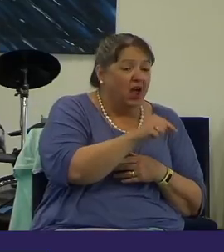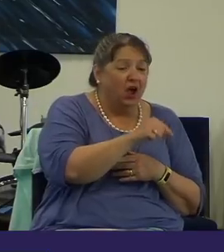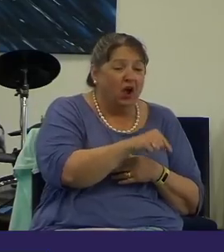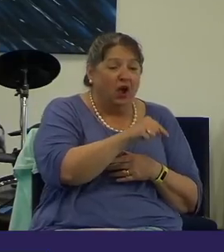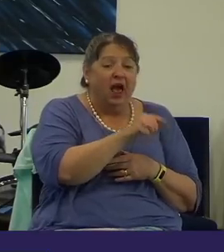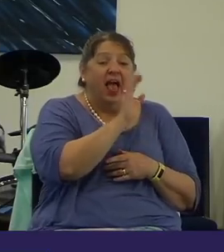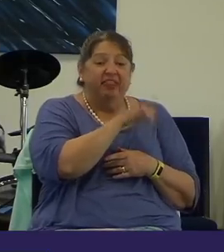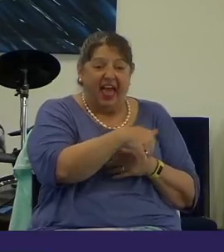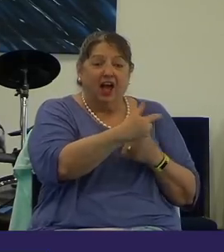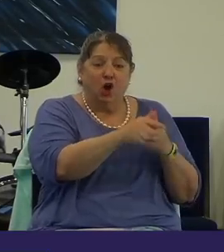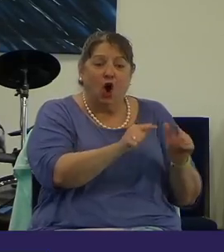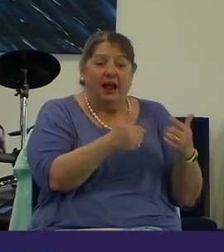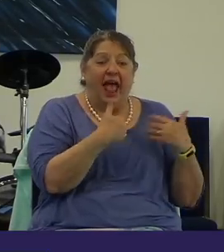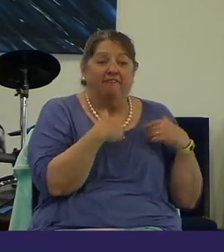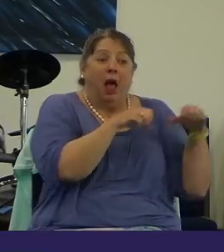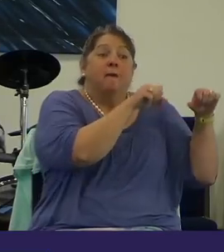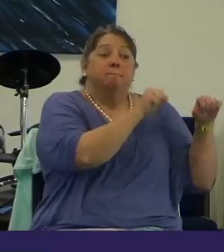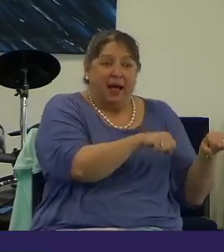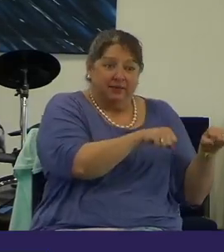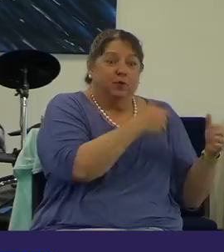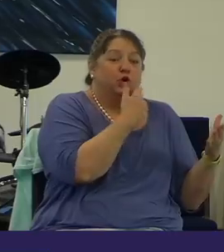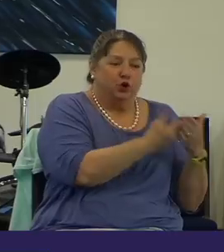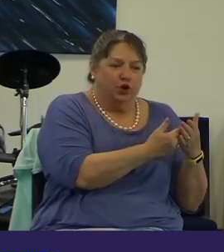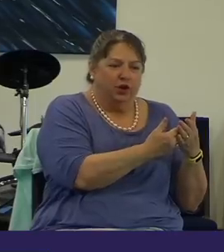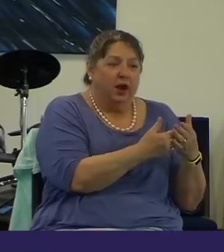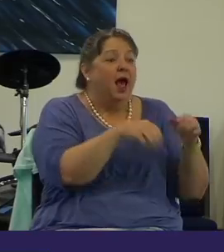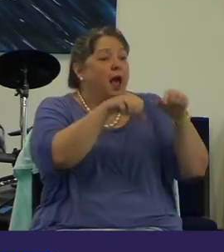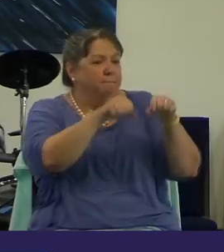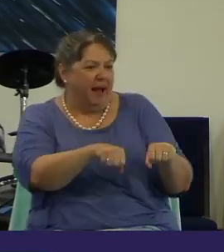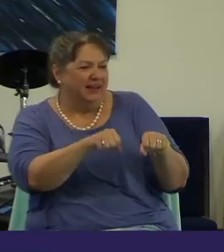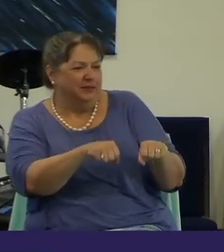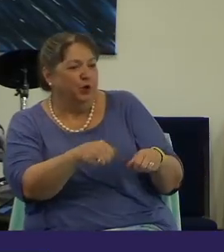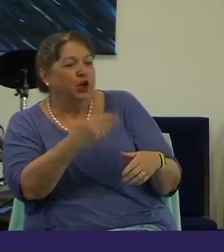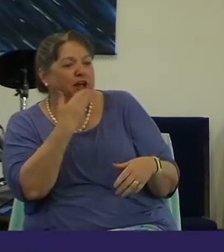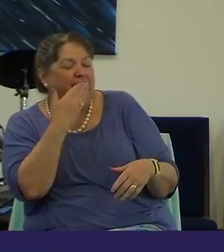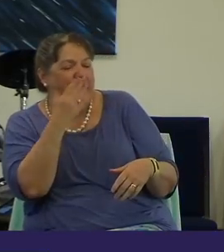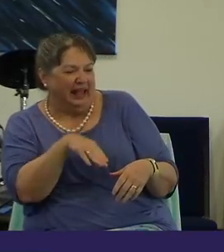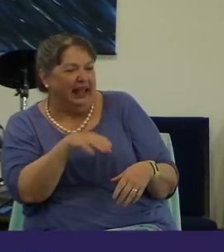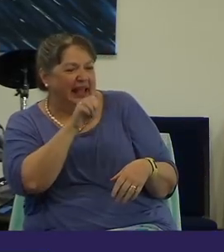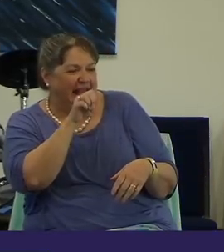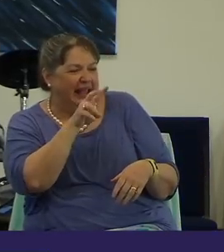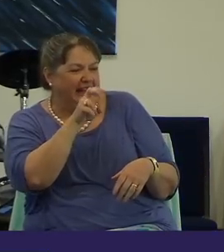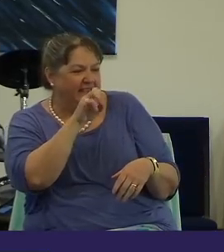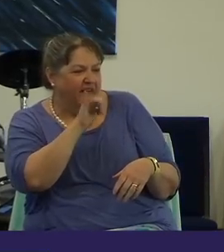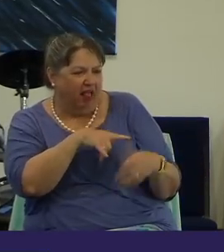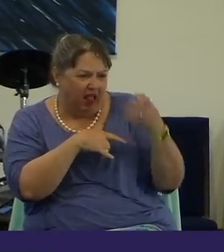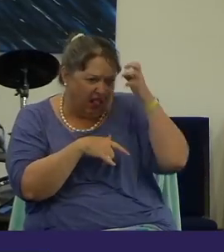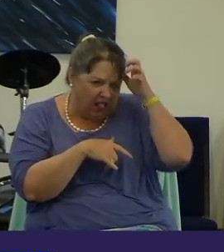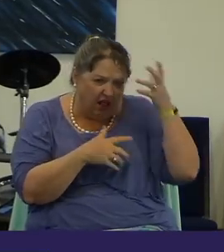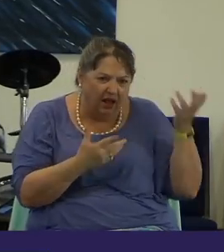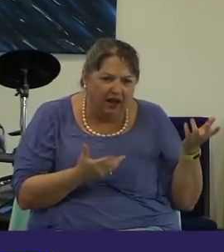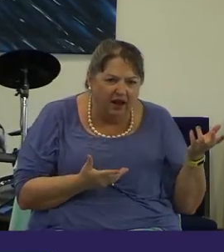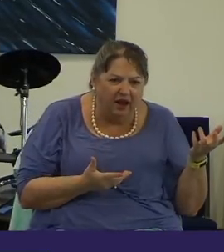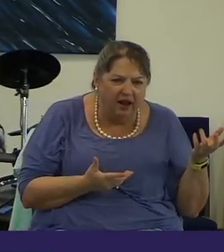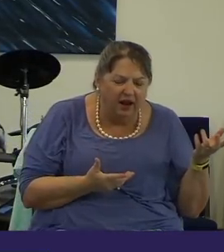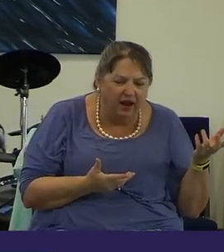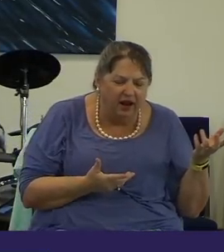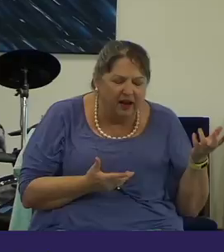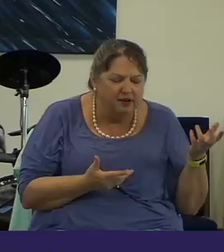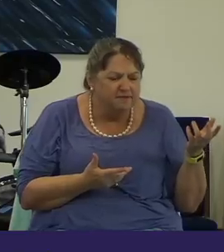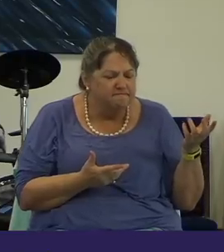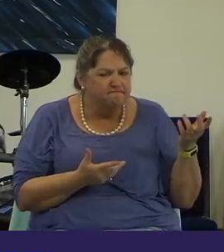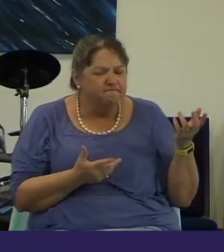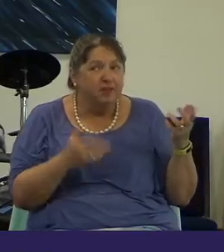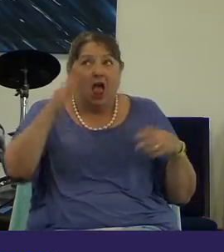evil, right? And although Adam and Eve were perfect at this point, they were warned or they were